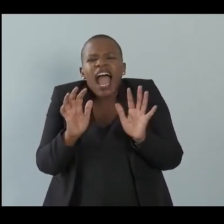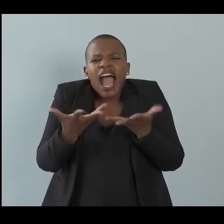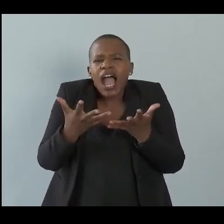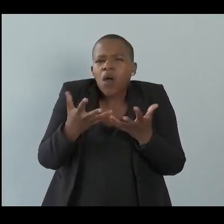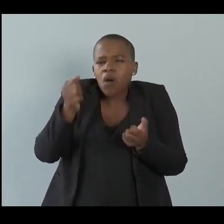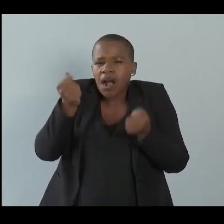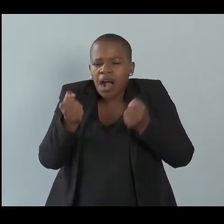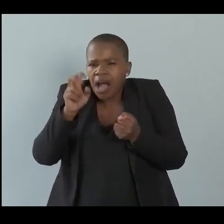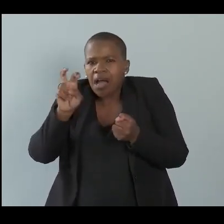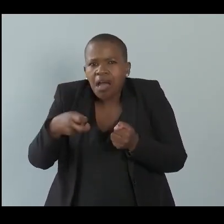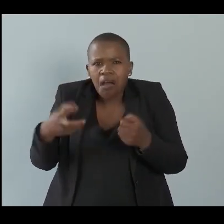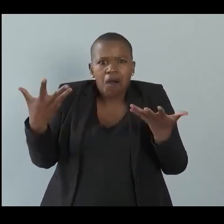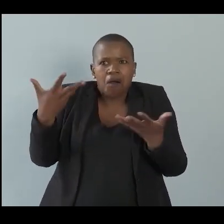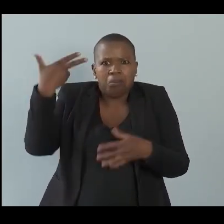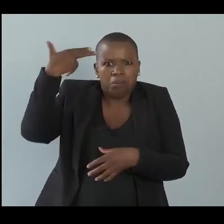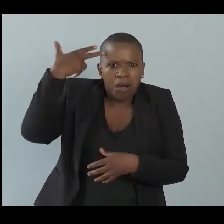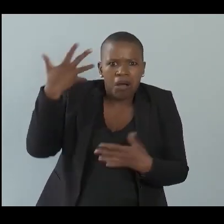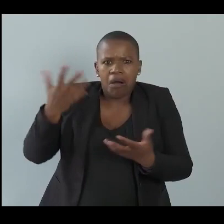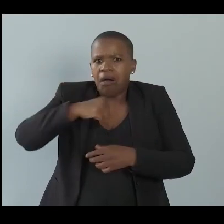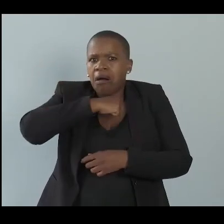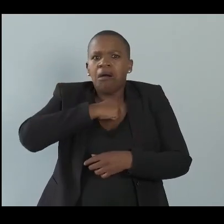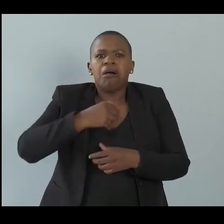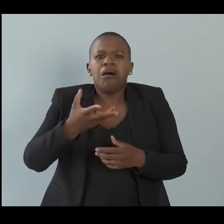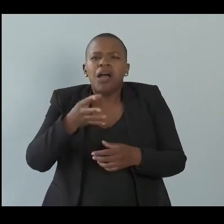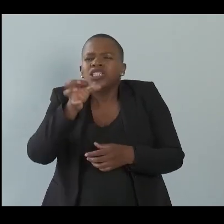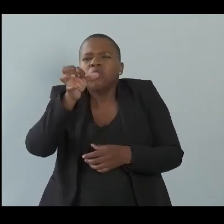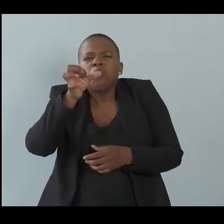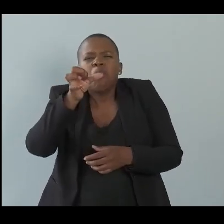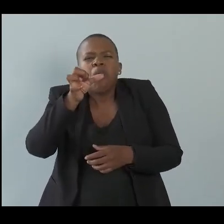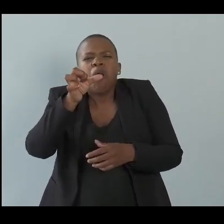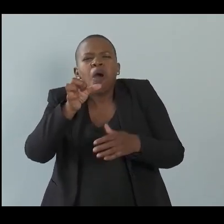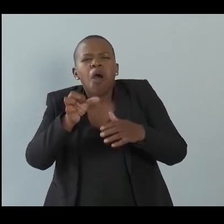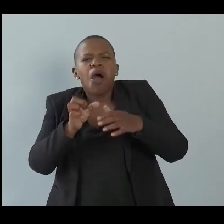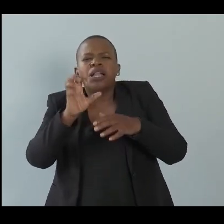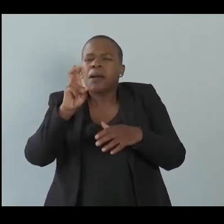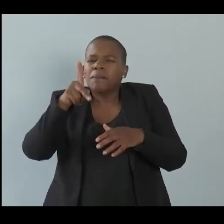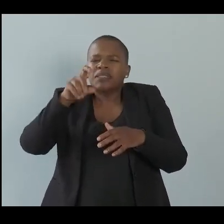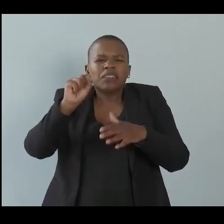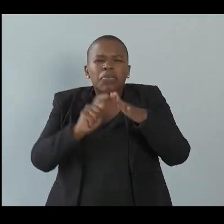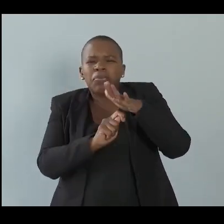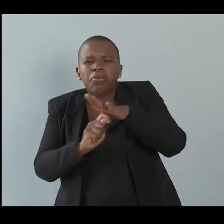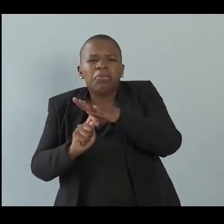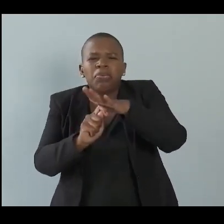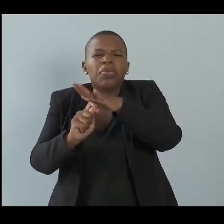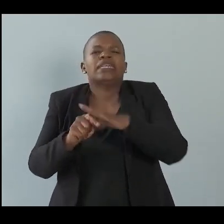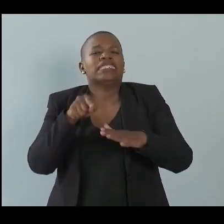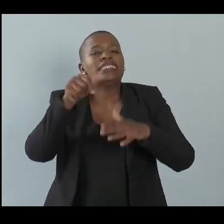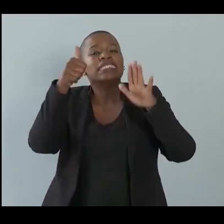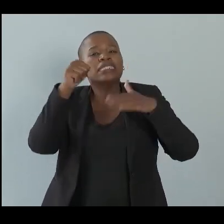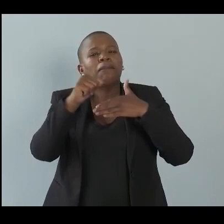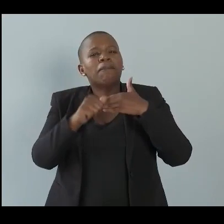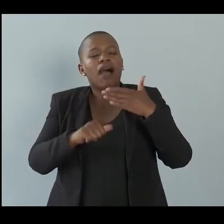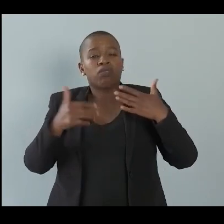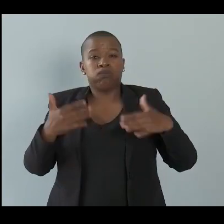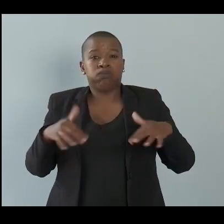hijackings that we can see, I mean, the new barometer report has shown considerable increases in the first 6 months of this year. And I think